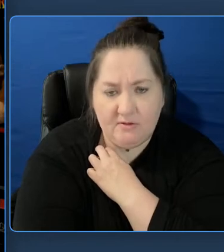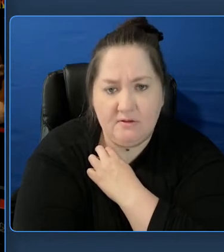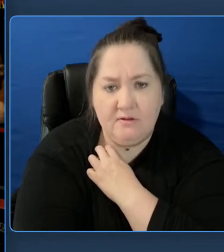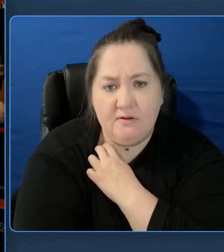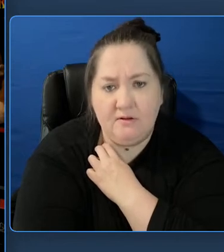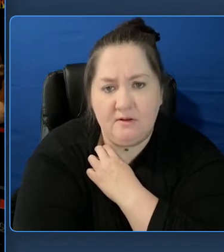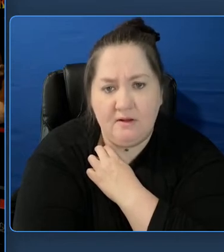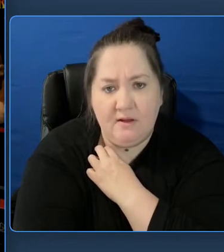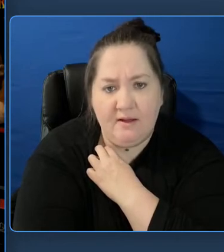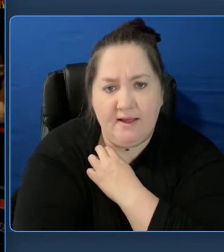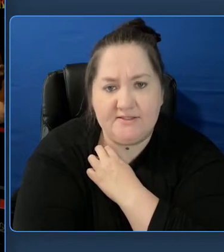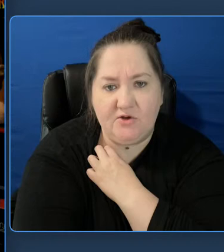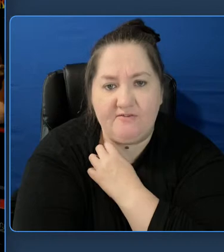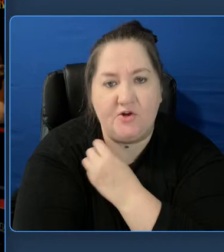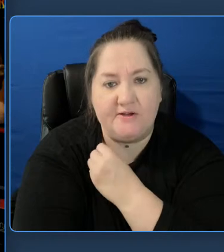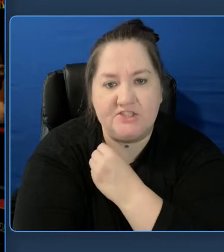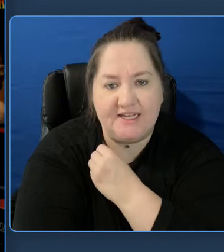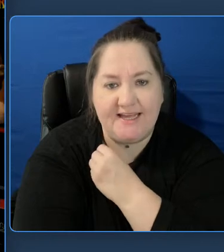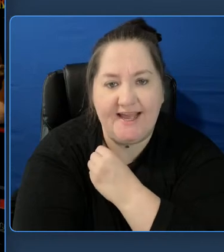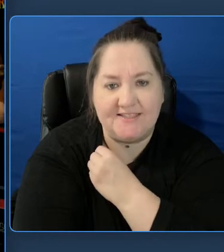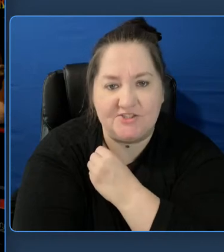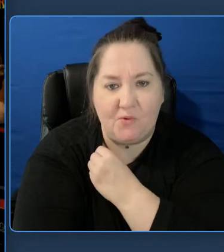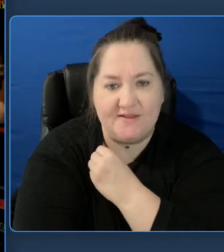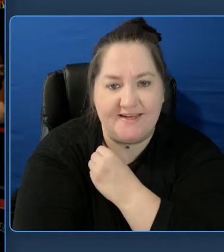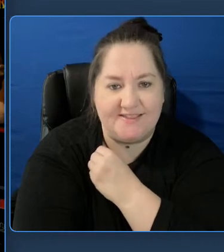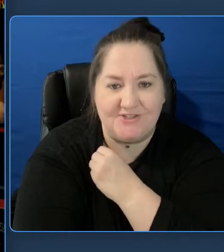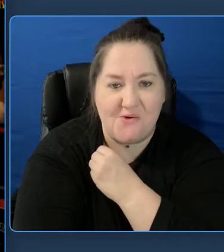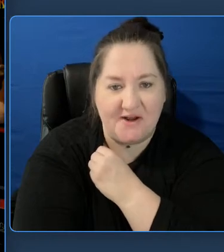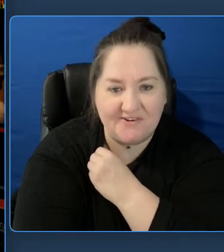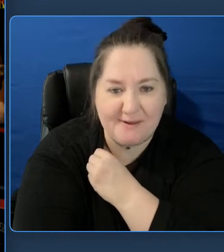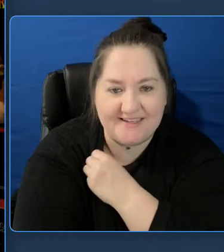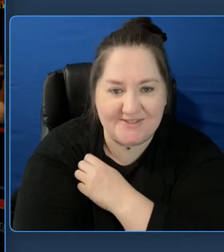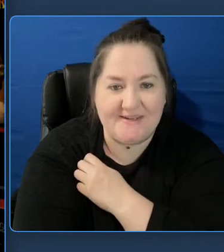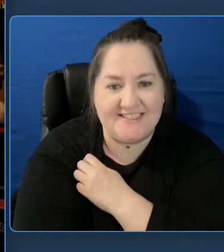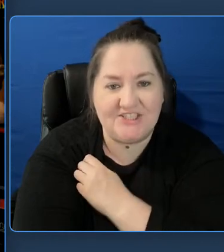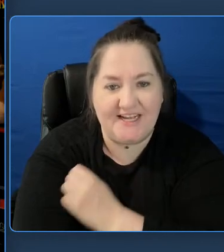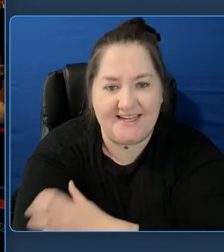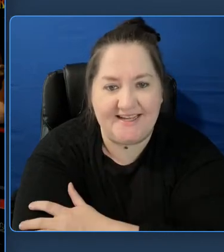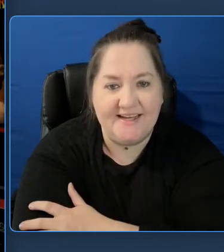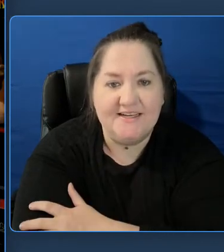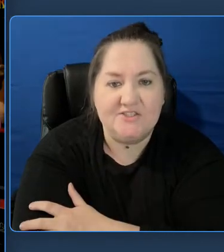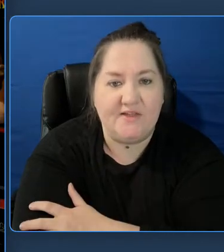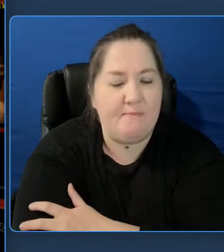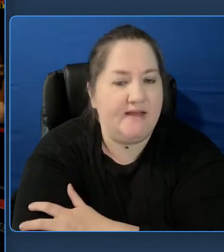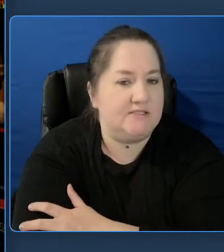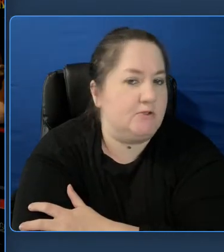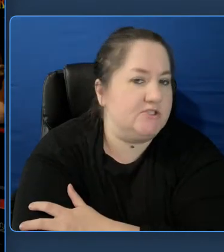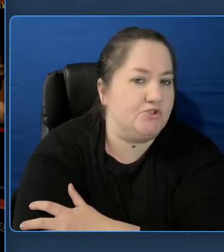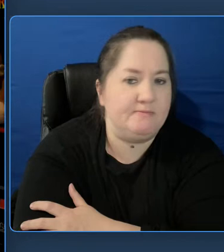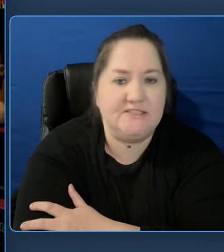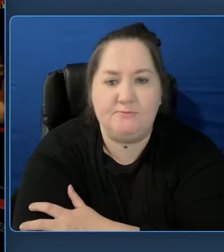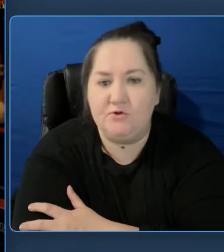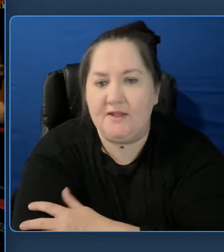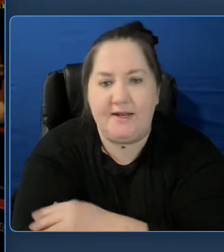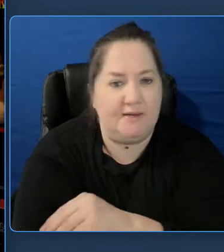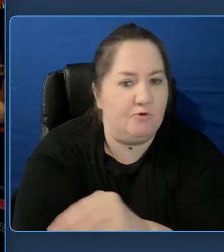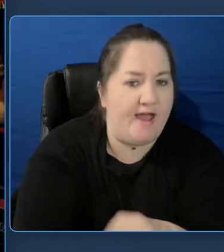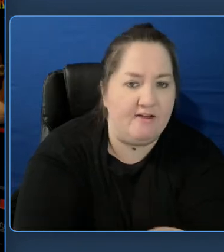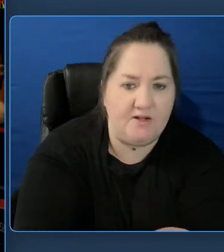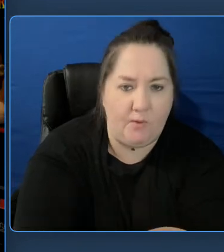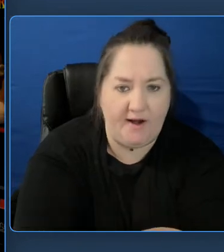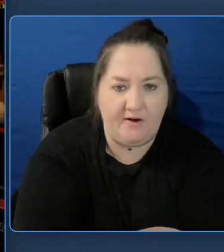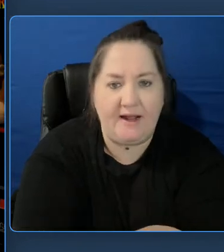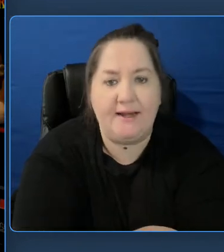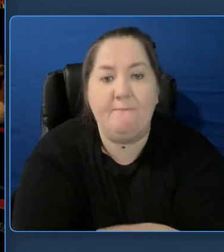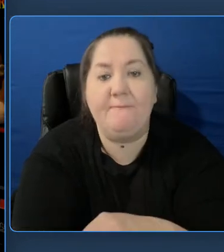gimbal. And so if, you know, you have shaky hands, you don't want that because you don't want your picture being shaky. So that makes it extremely smooth and it can